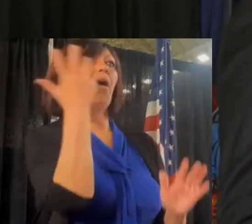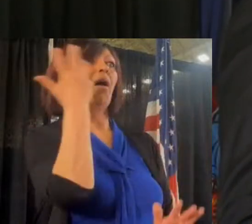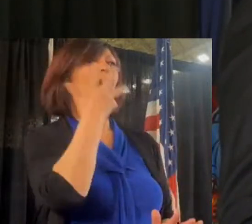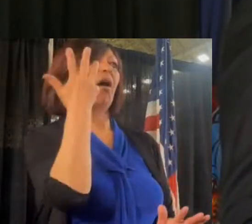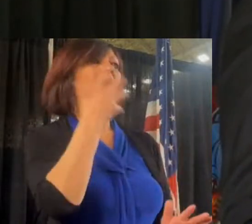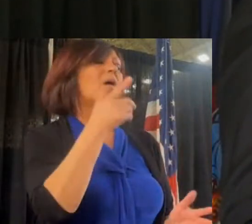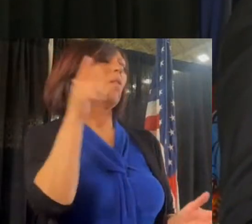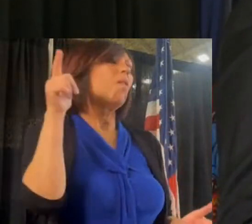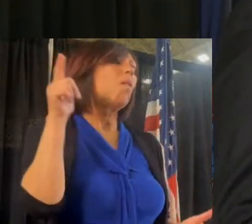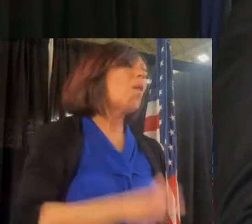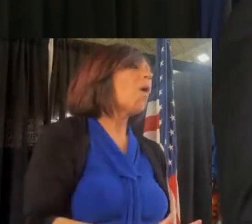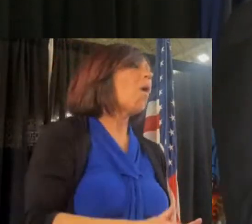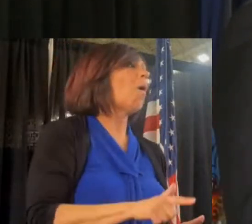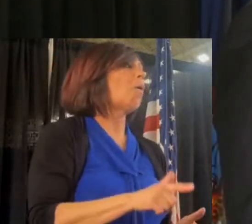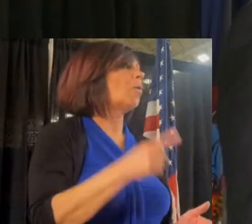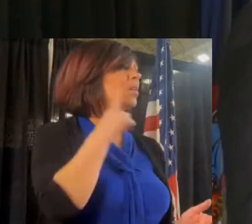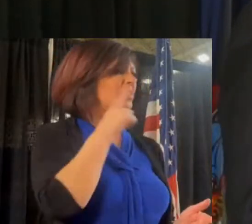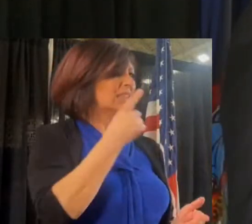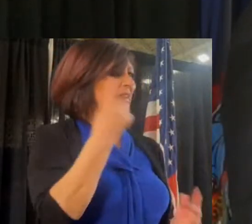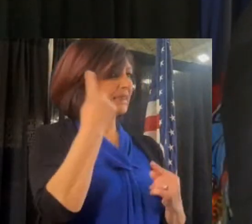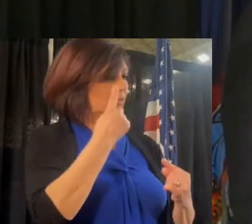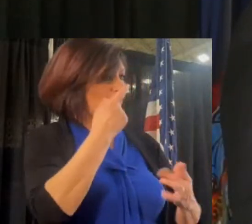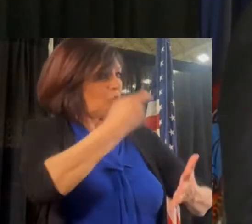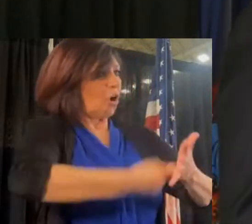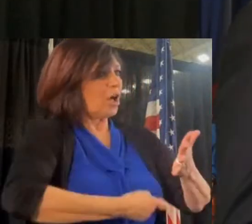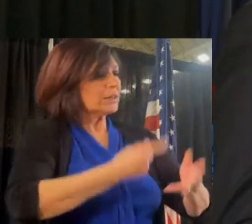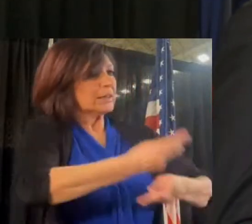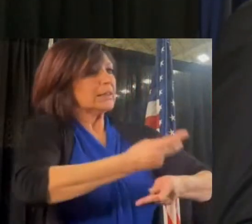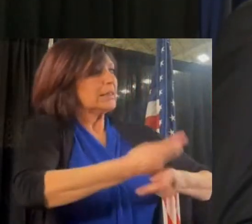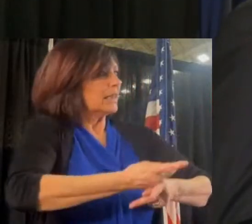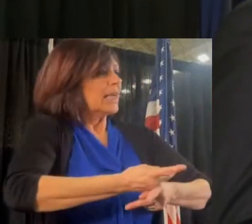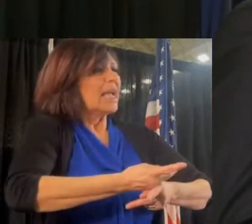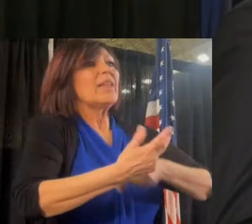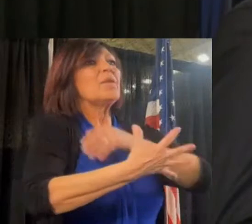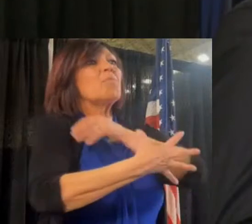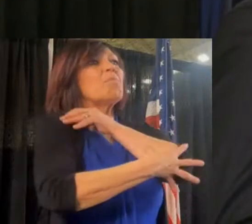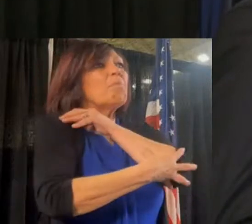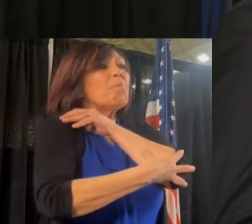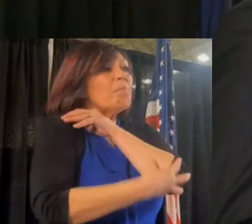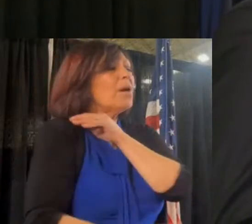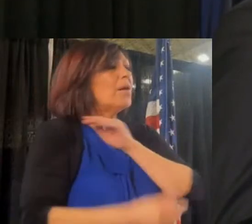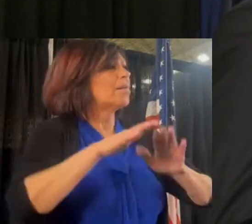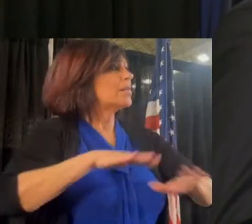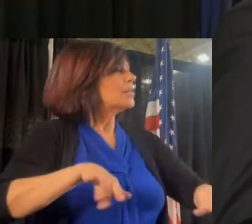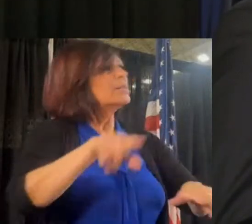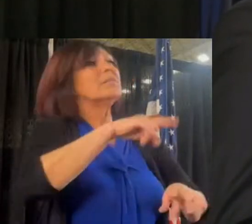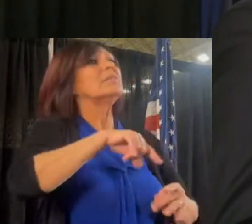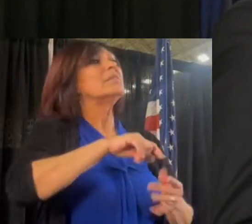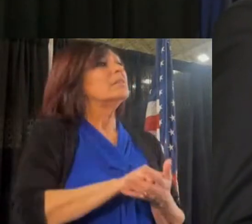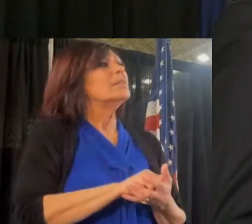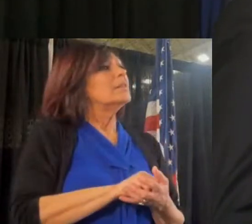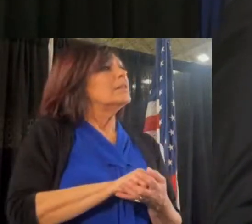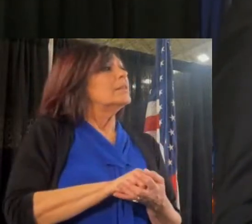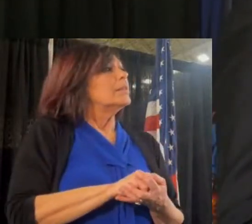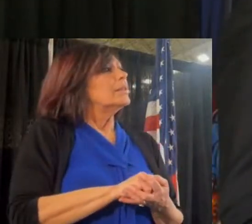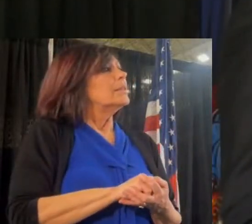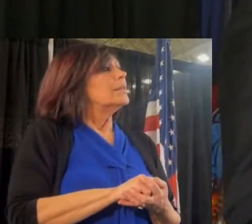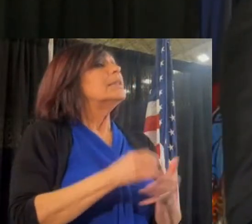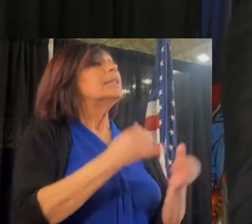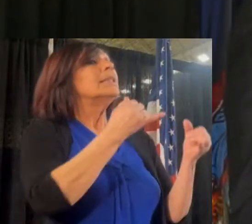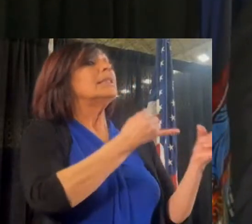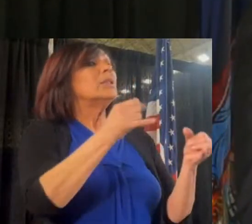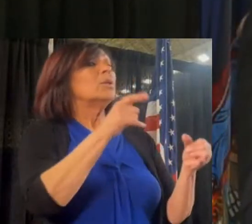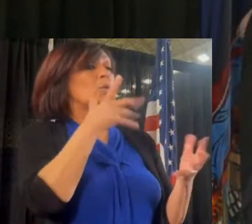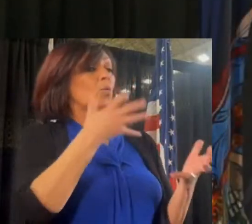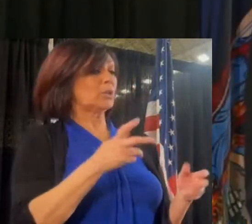low, considering the cost of care, and results in poverty wages for child care employees. Individuals who want